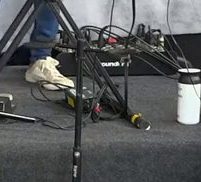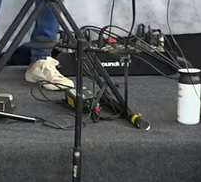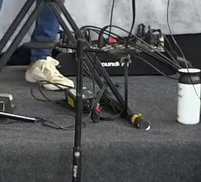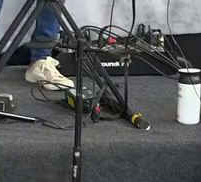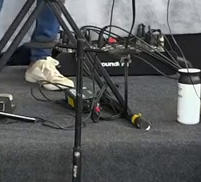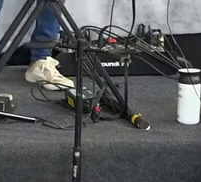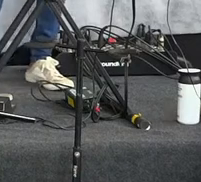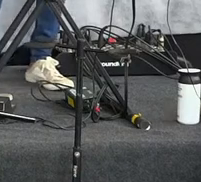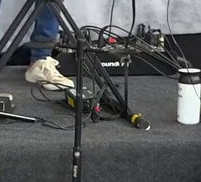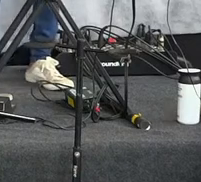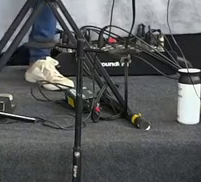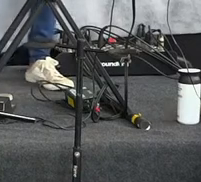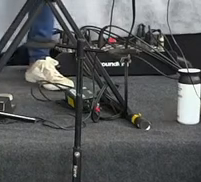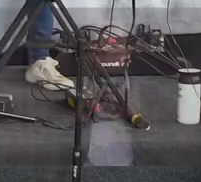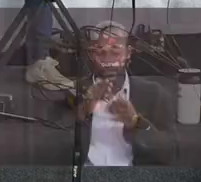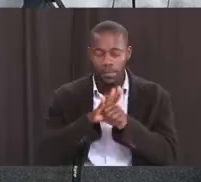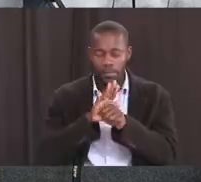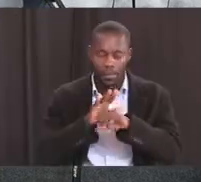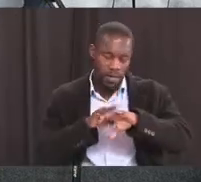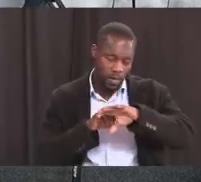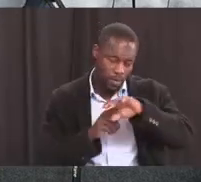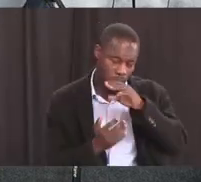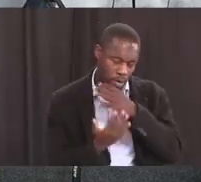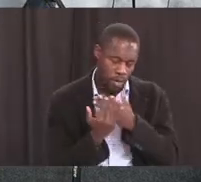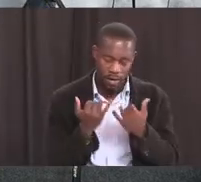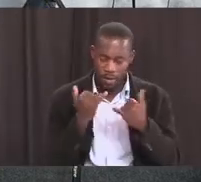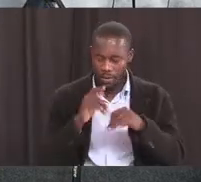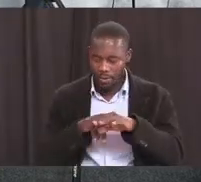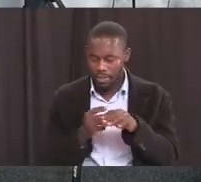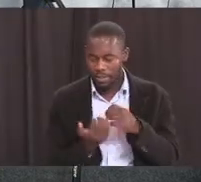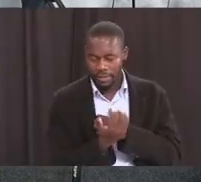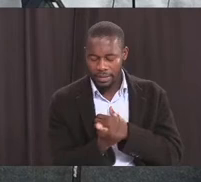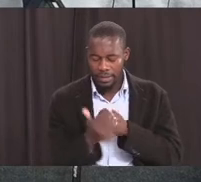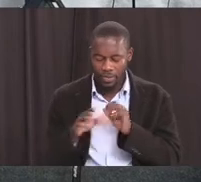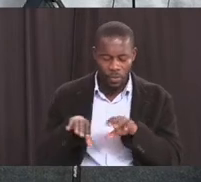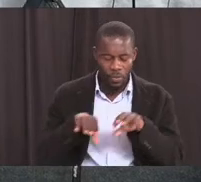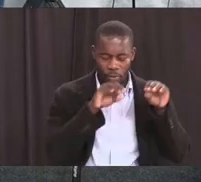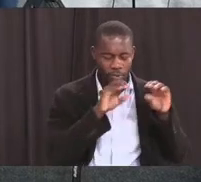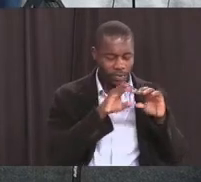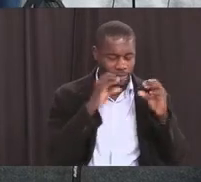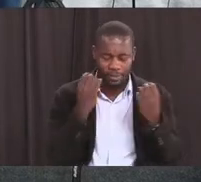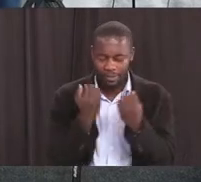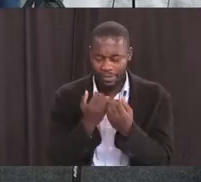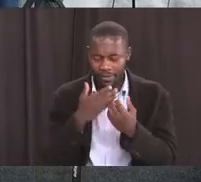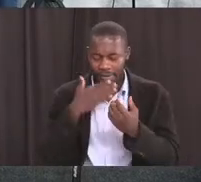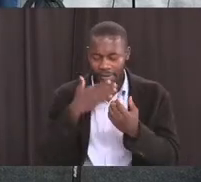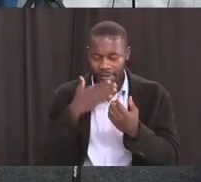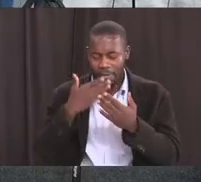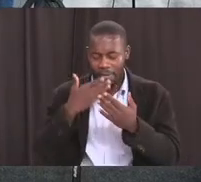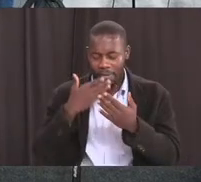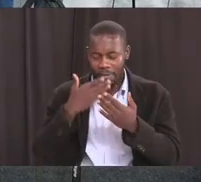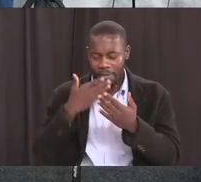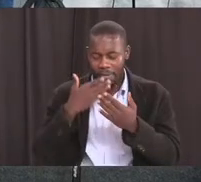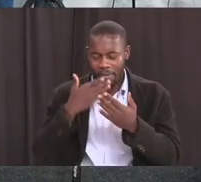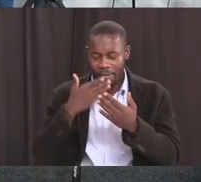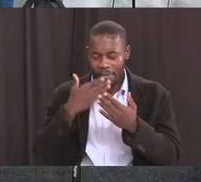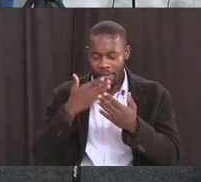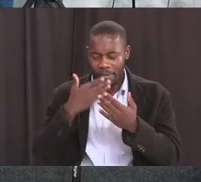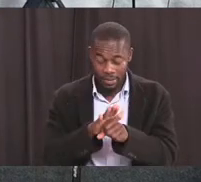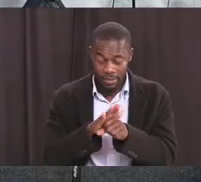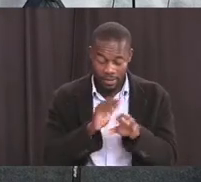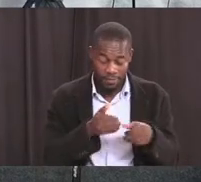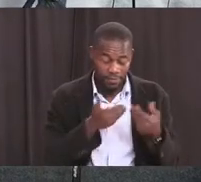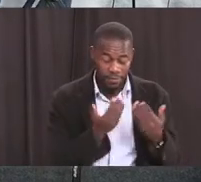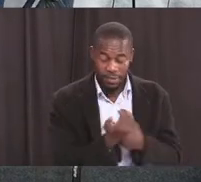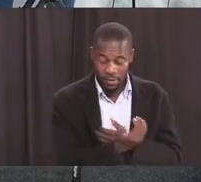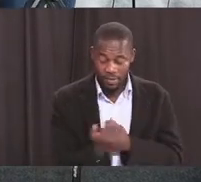you this morning as our children go to their class. We thank you for your word, for your promises upon their lives. The